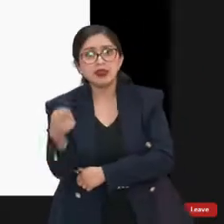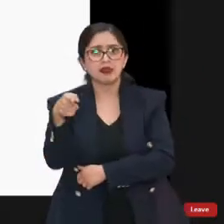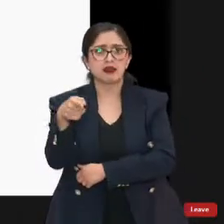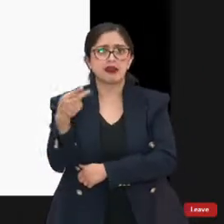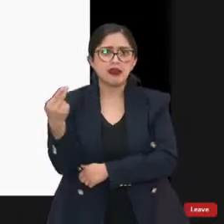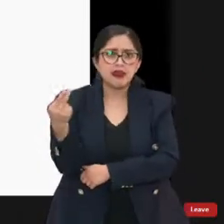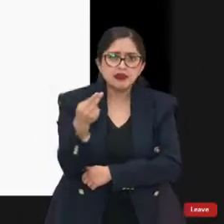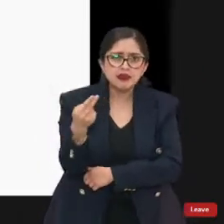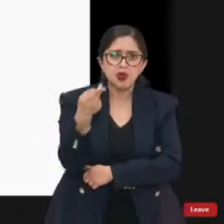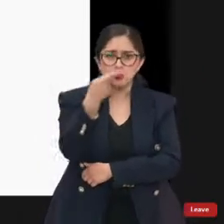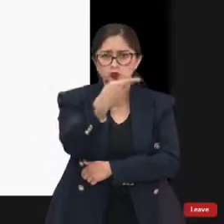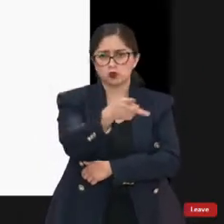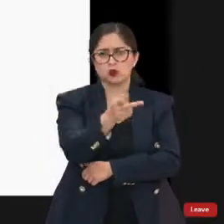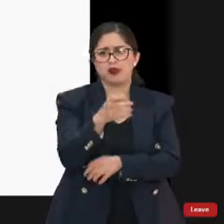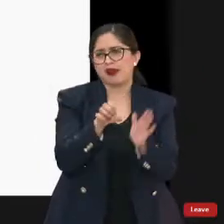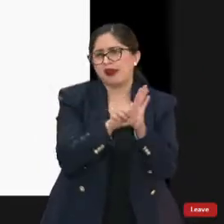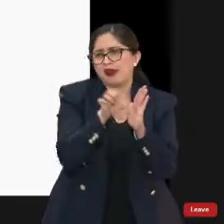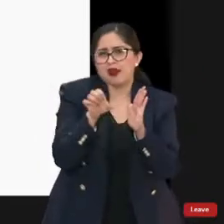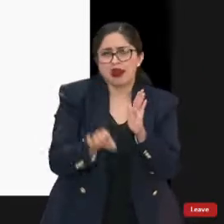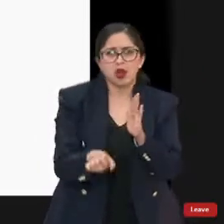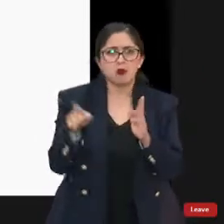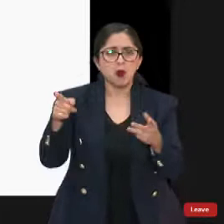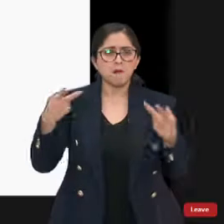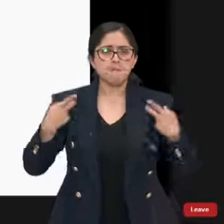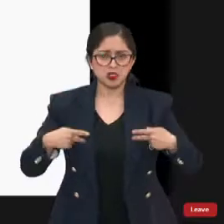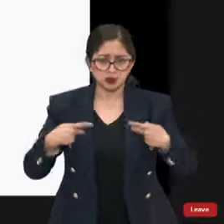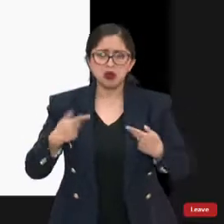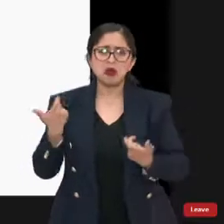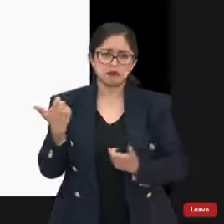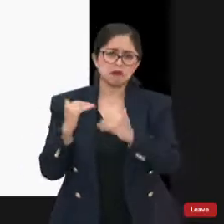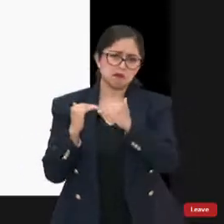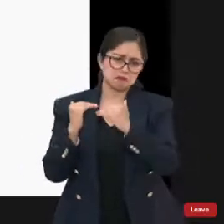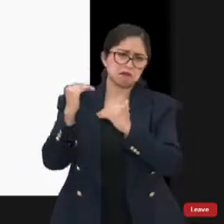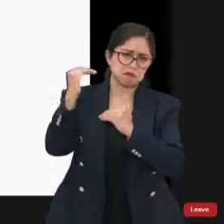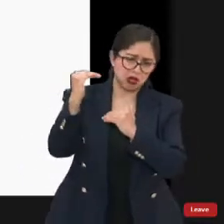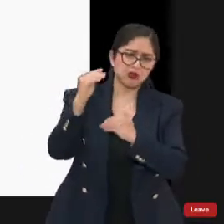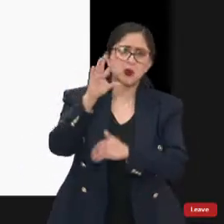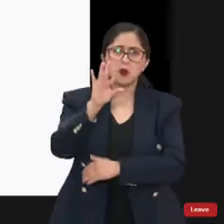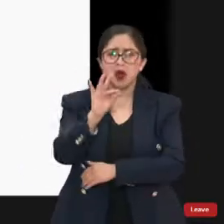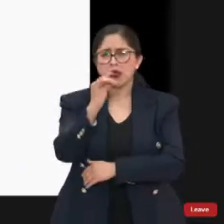in a 40%. However, the basic conditions